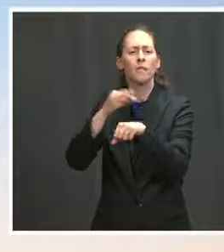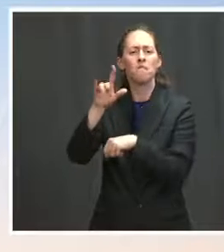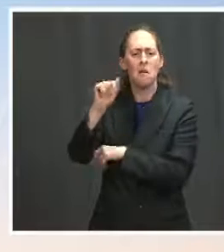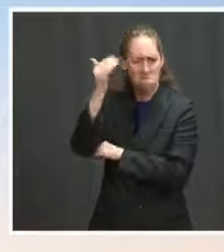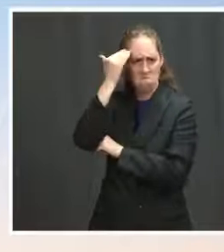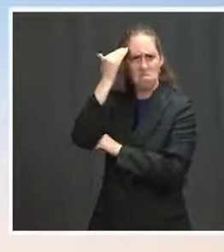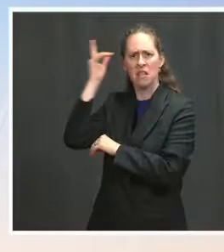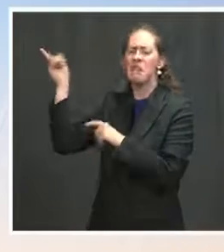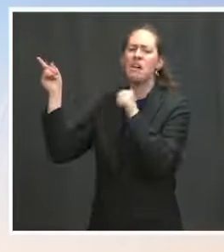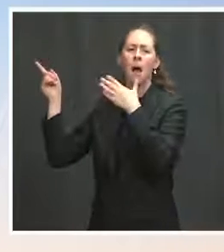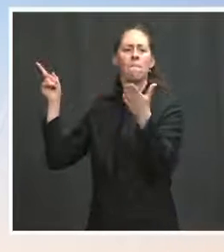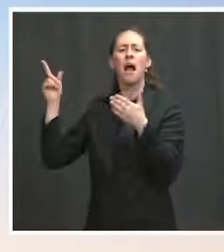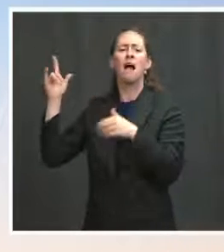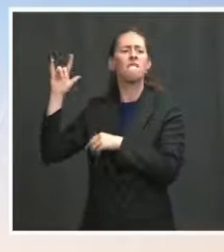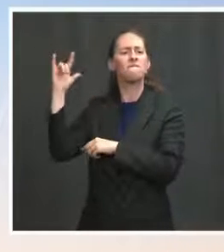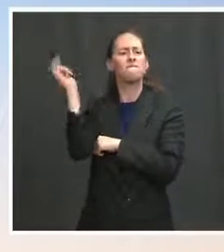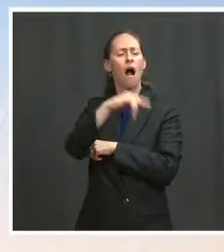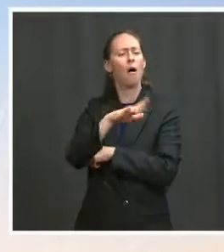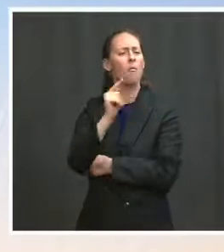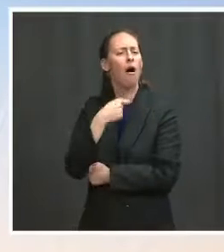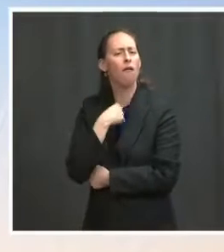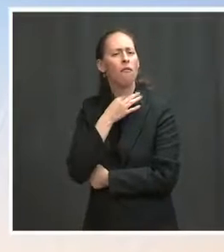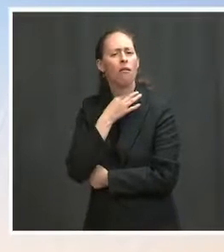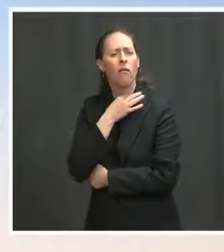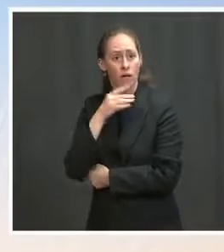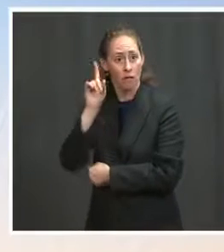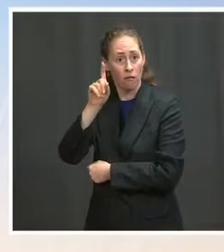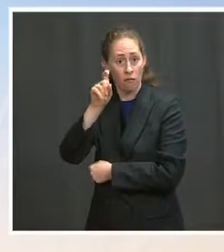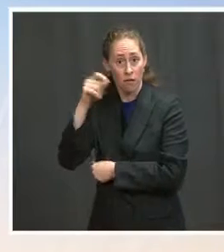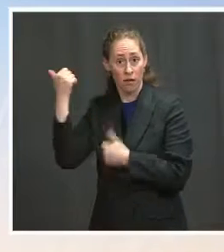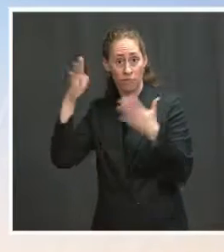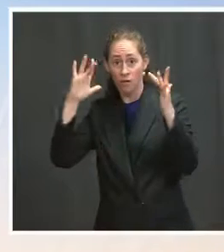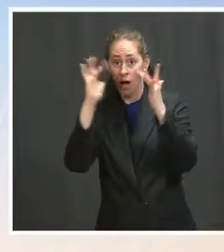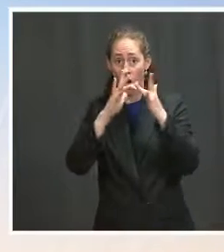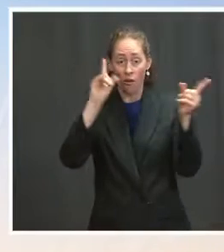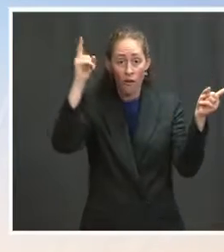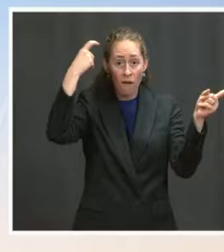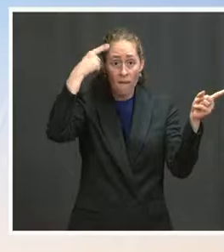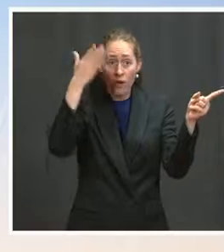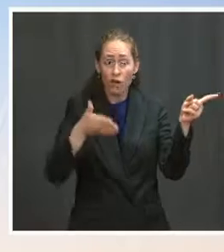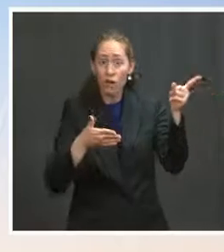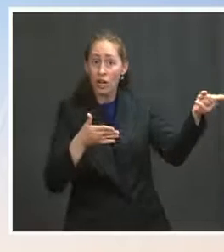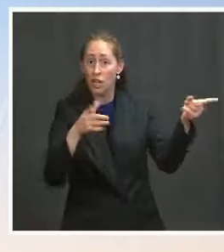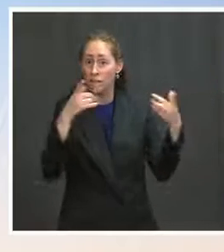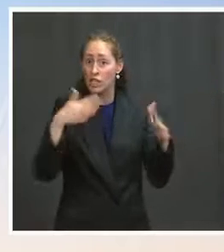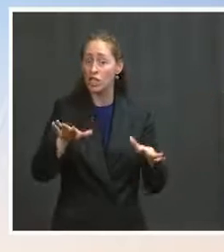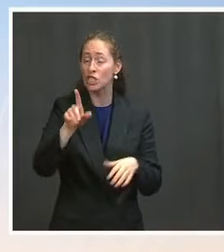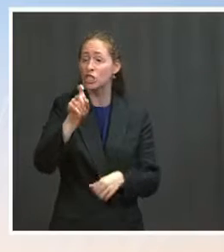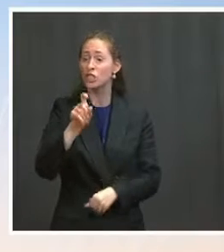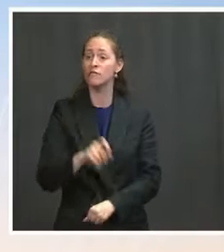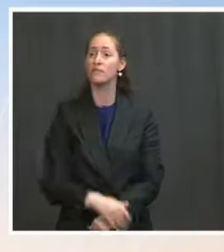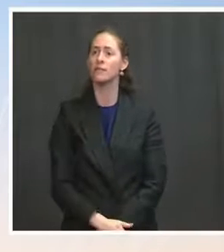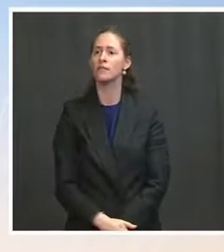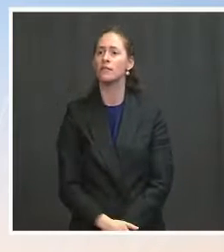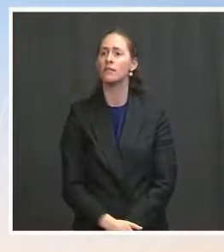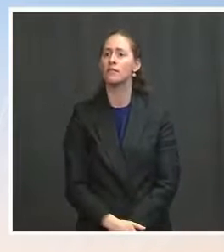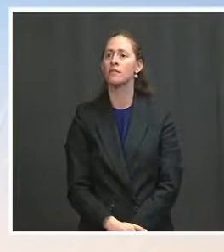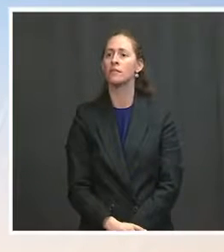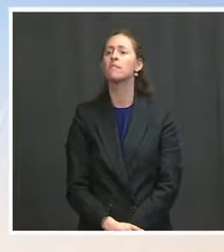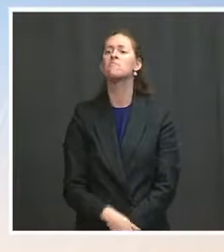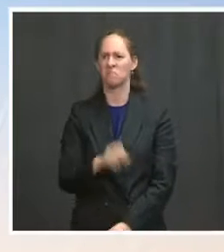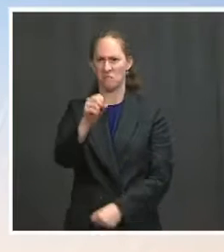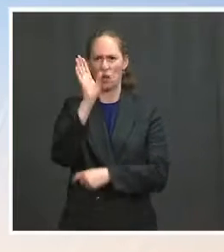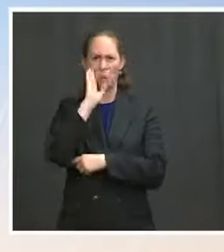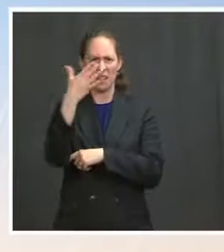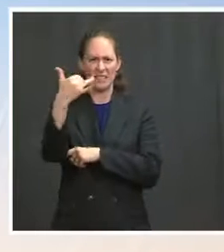to Florida Governor Ron DeSantis about the circumstances? We're working to set up a call between the president and the governor that should be happening this afternoon, and we'll give you all a